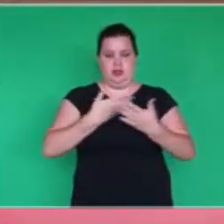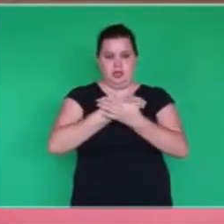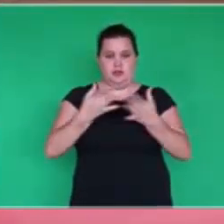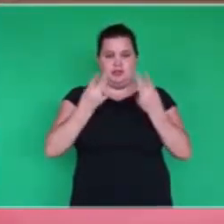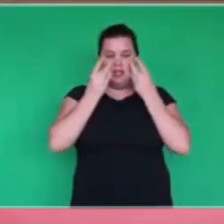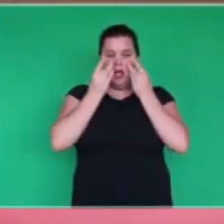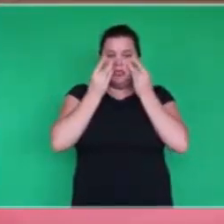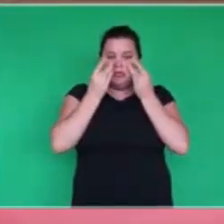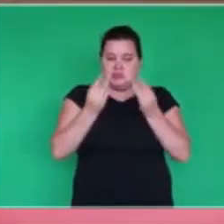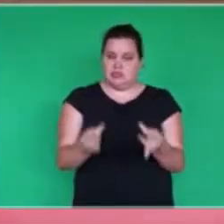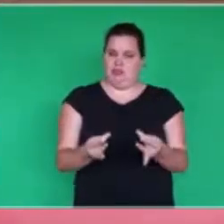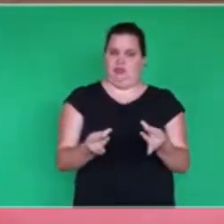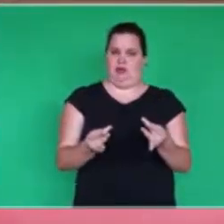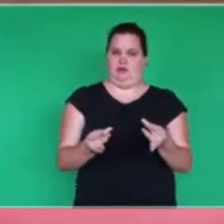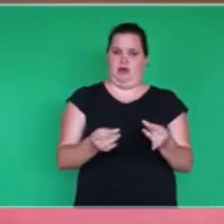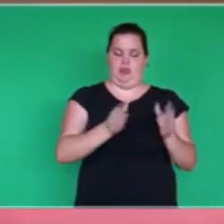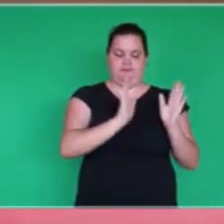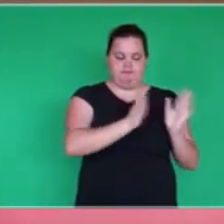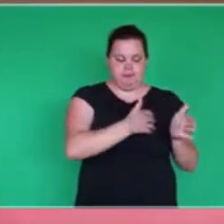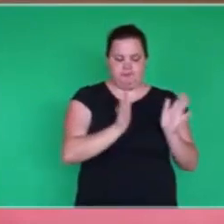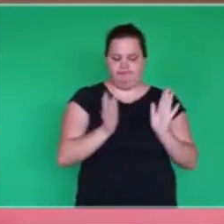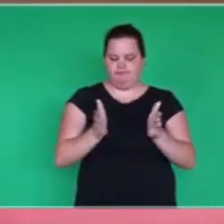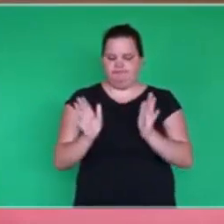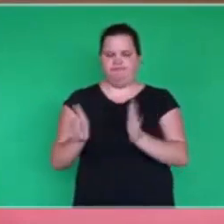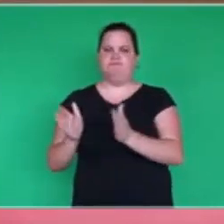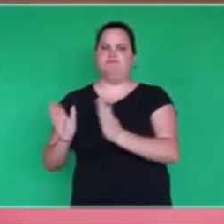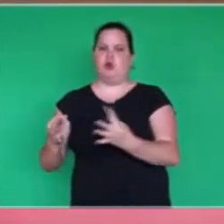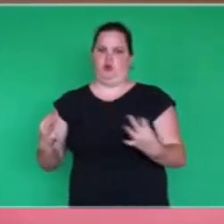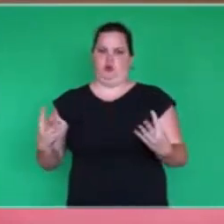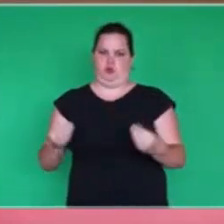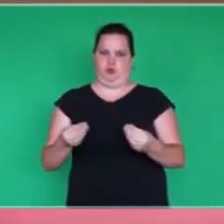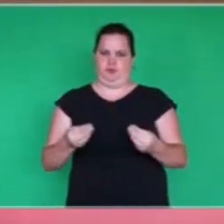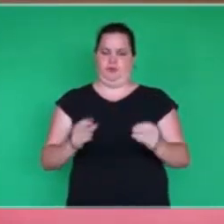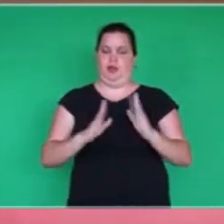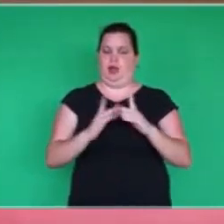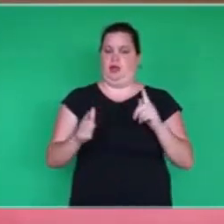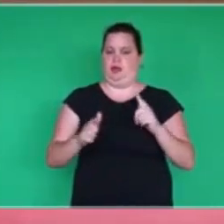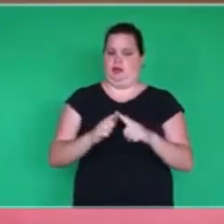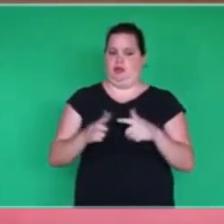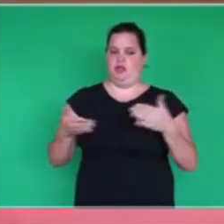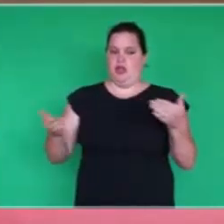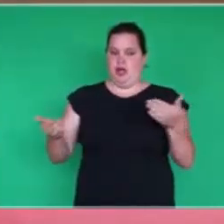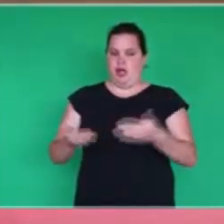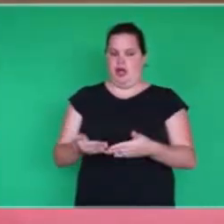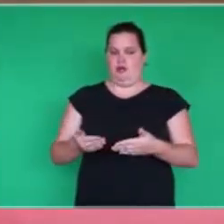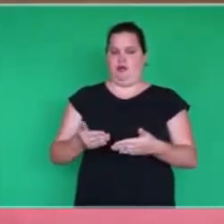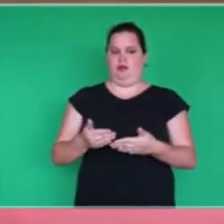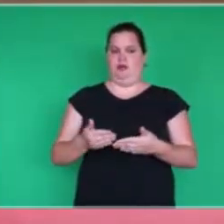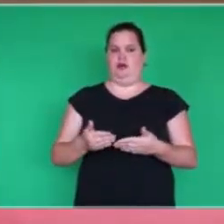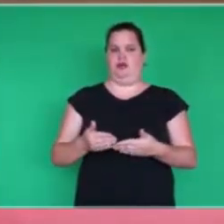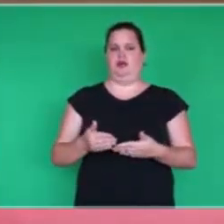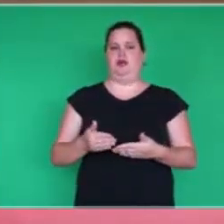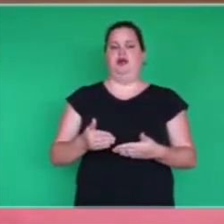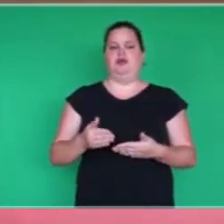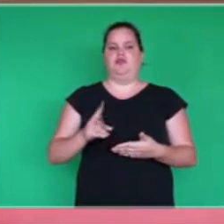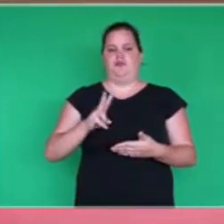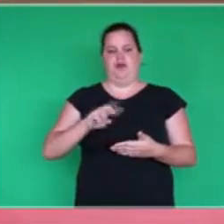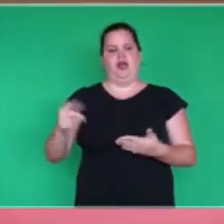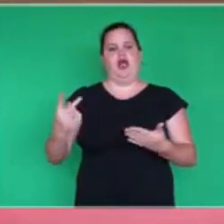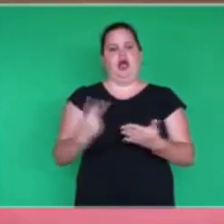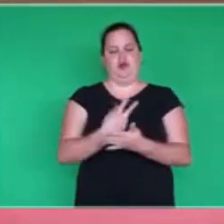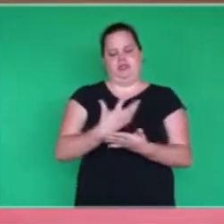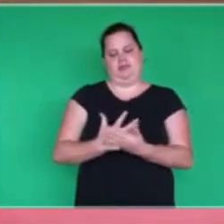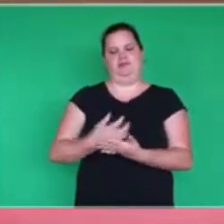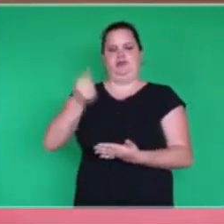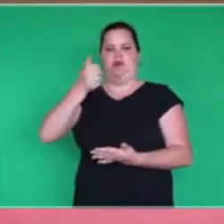great tribulation over those here on the earth. And later, the bride, which had been raptured,